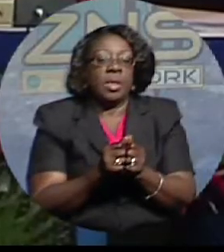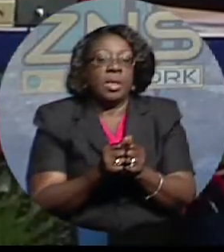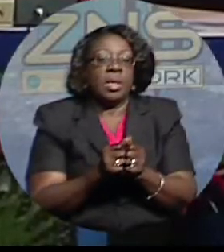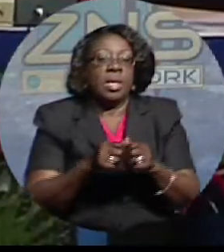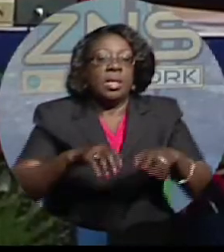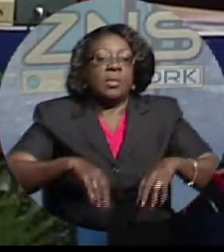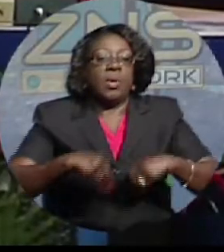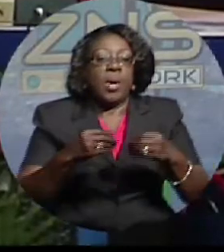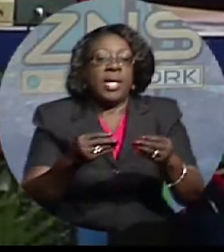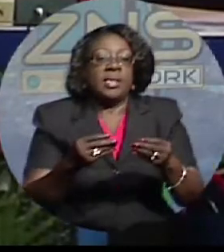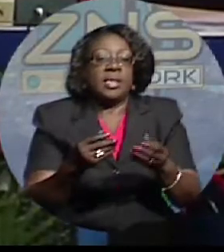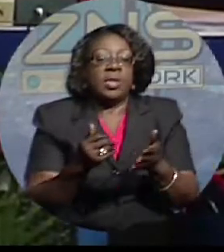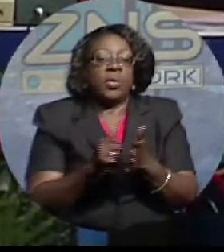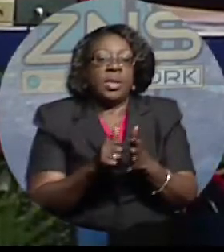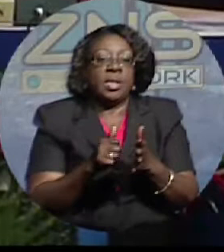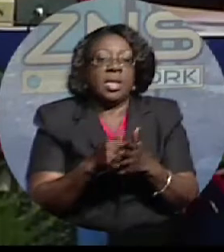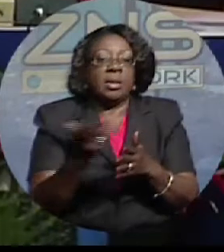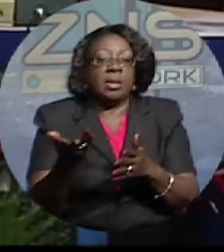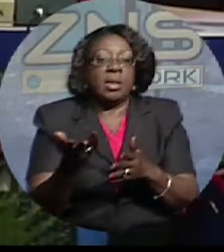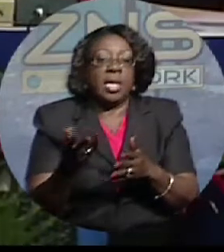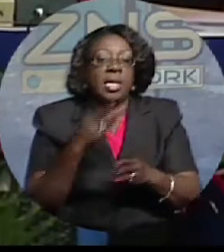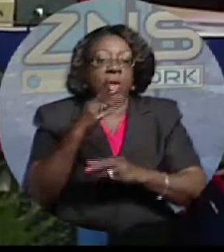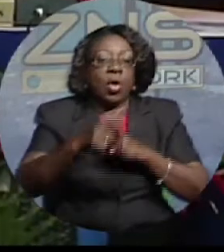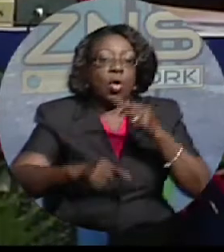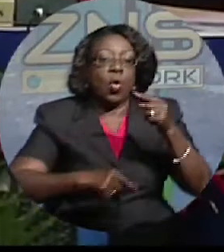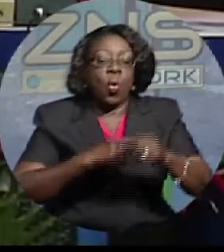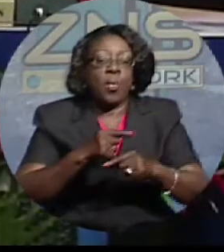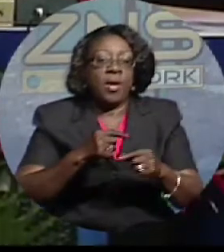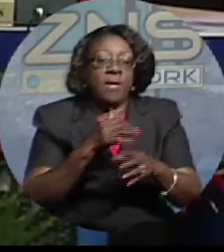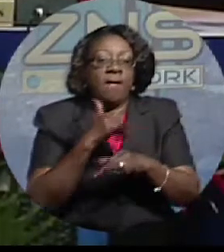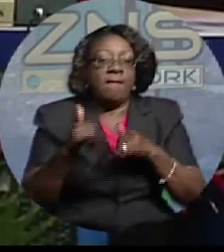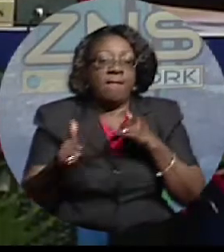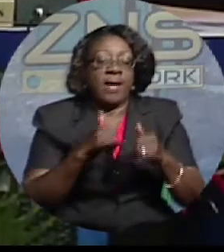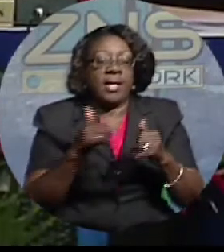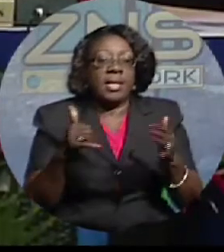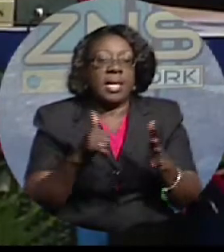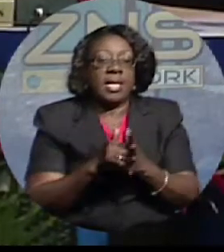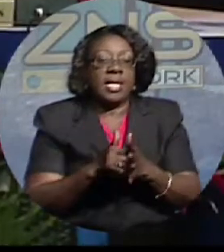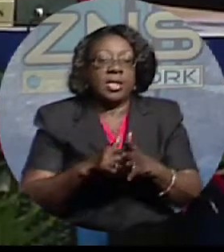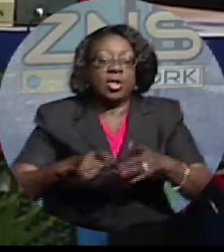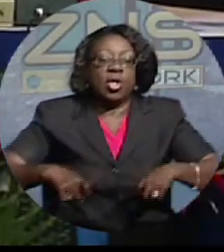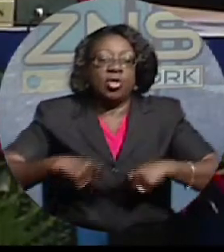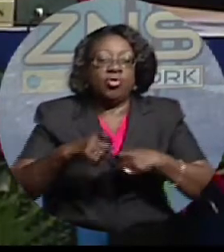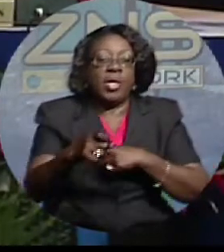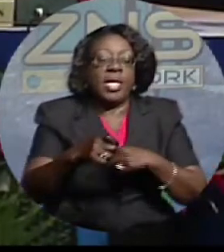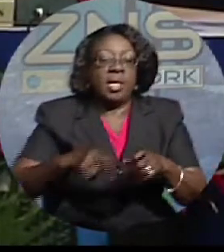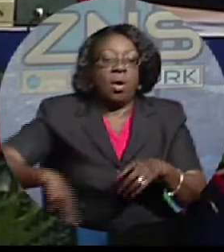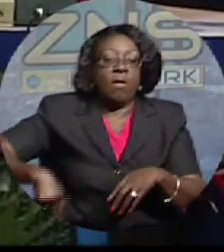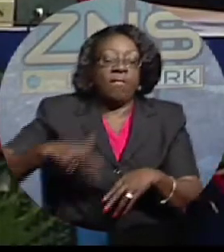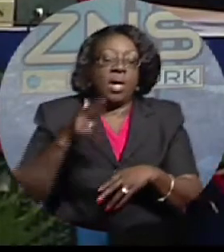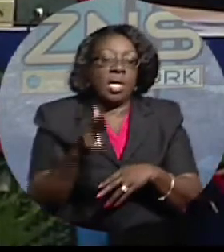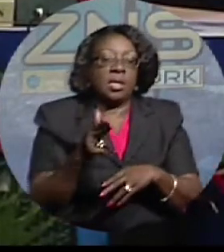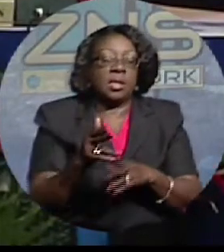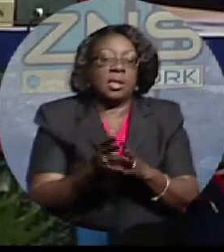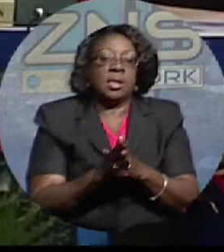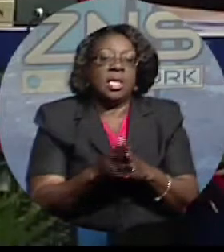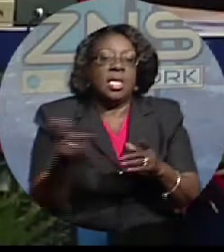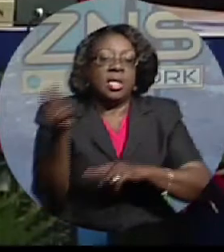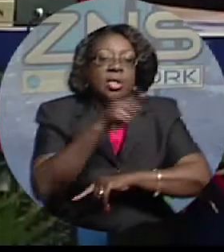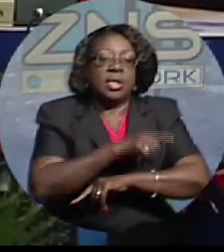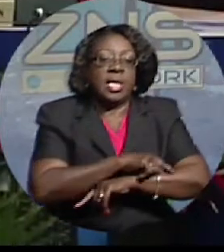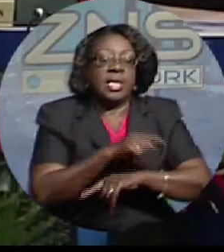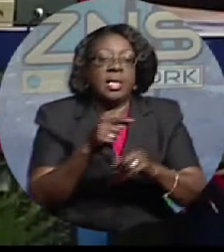with a significant component in the global fight against the trade of conventional arms but in illicit markets. To